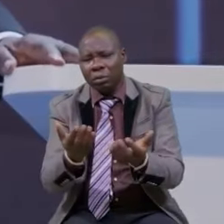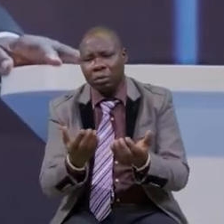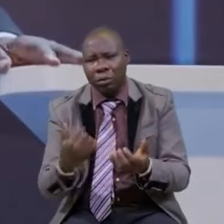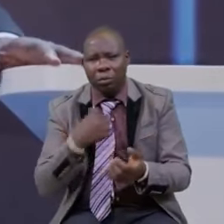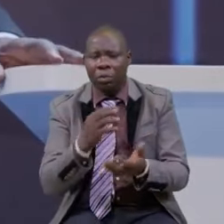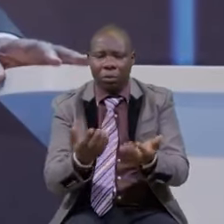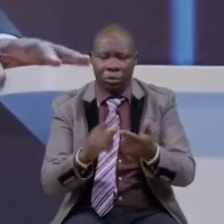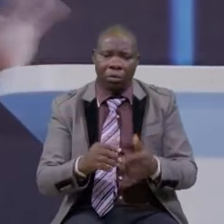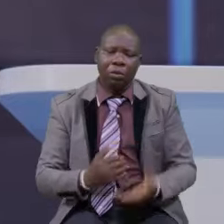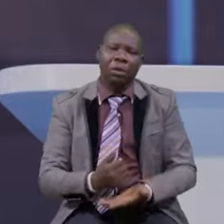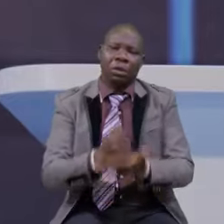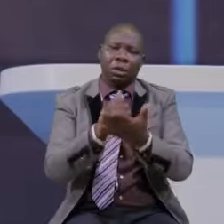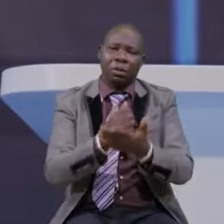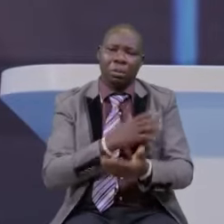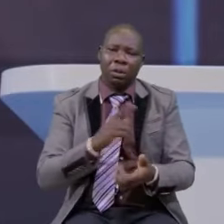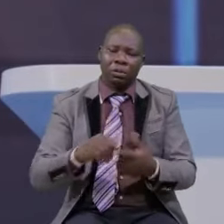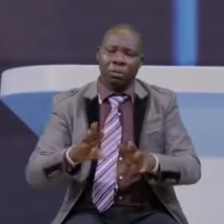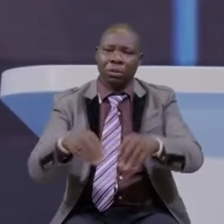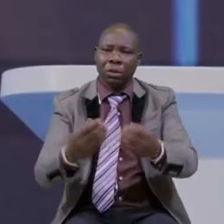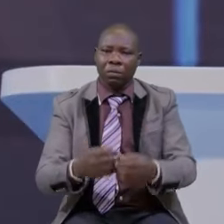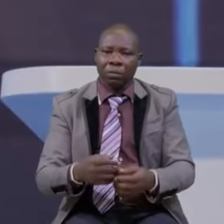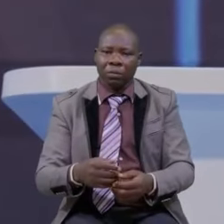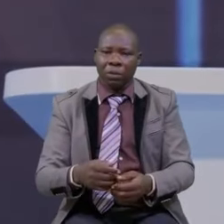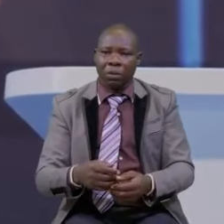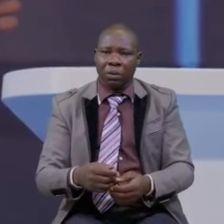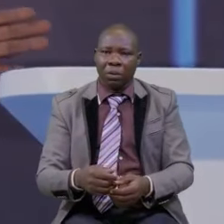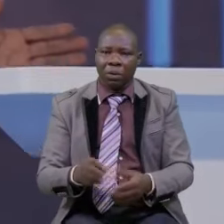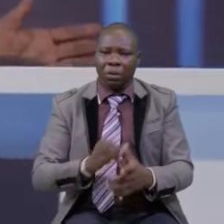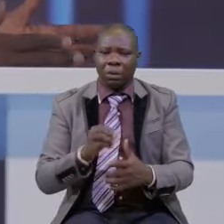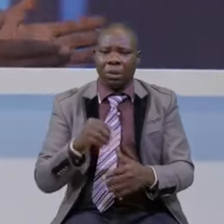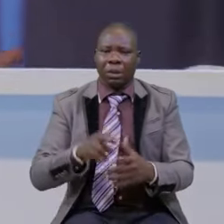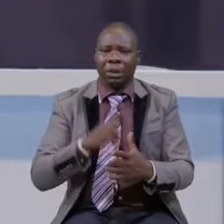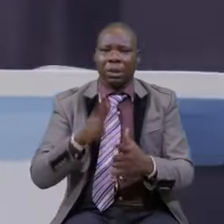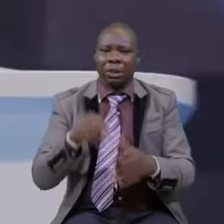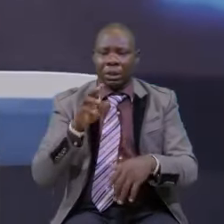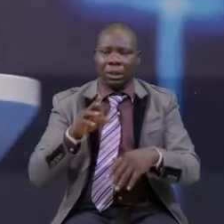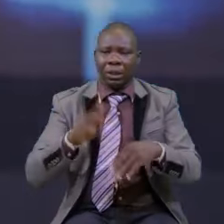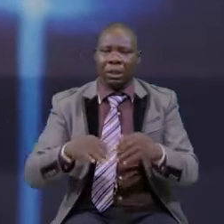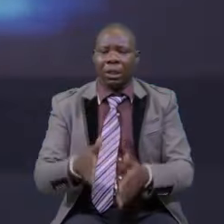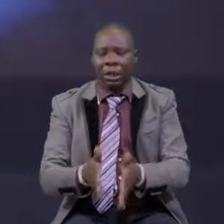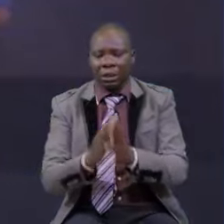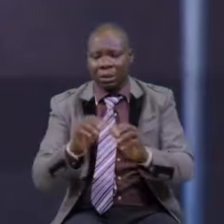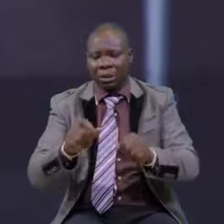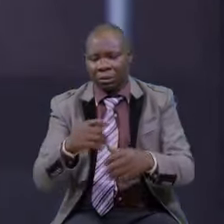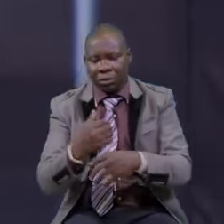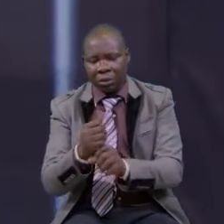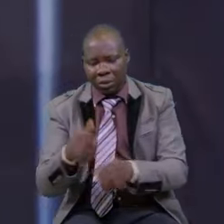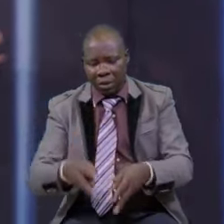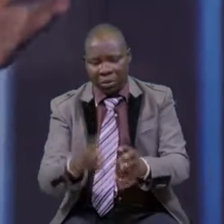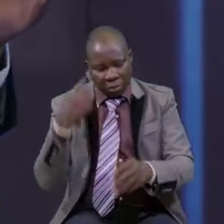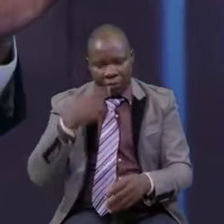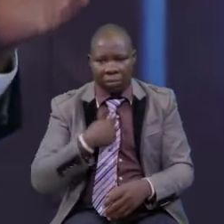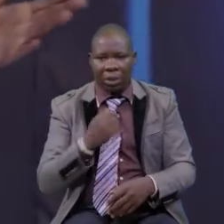help and to give. Instead of asking, can I pass? Can you make a way for me? I'm trying to get